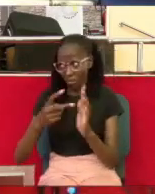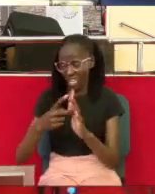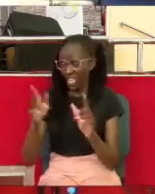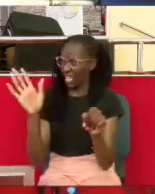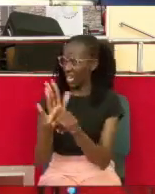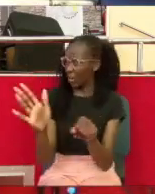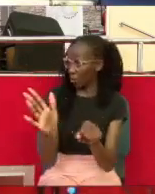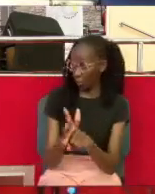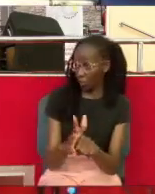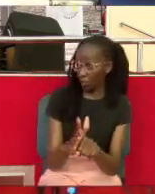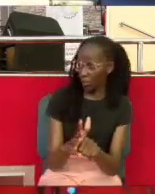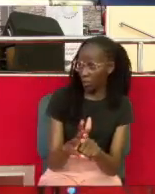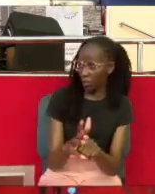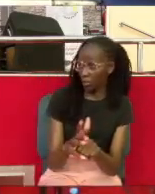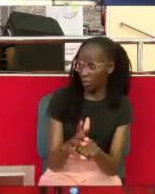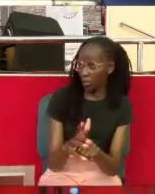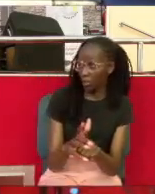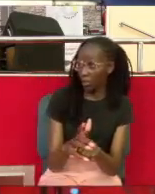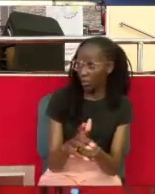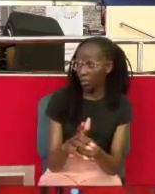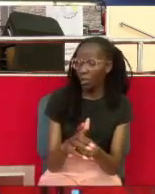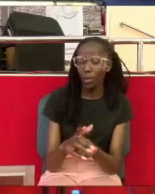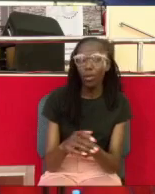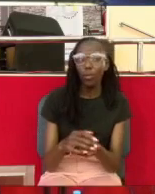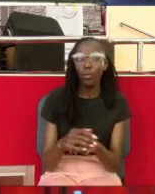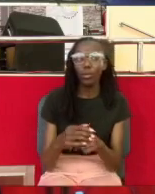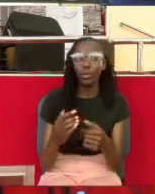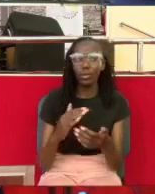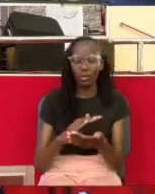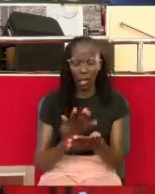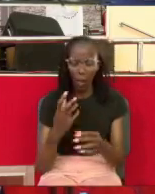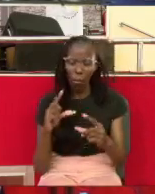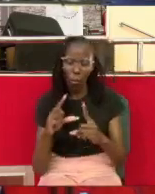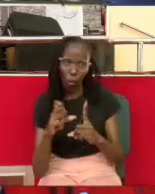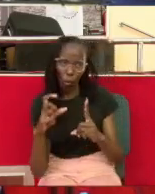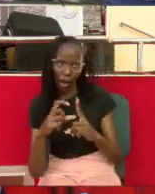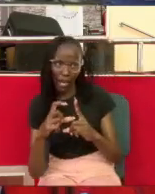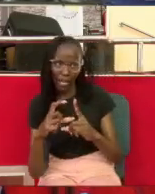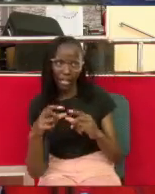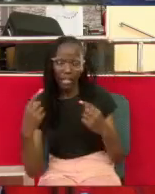meanings. That their words have tenses.